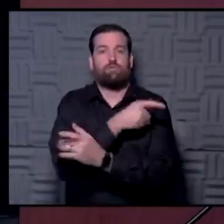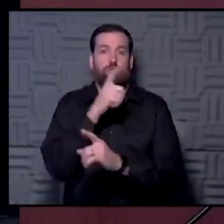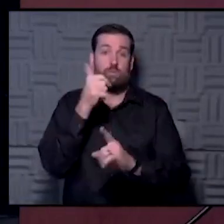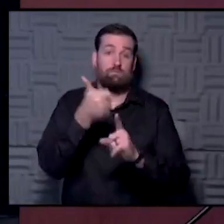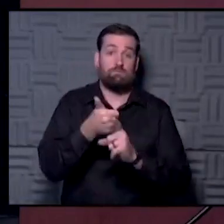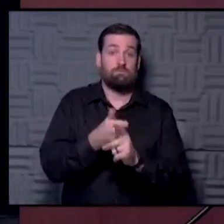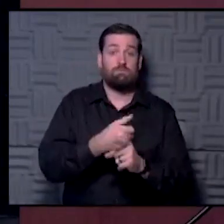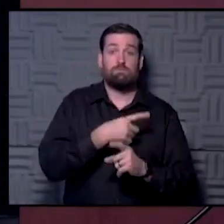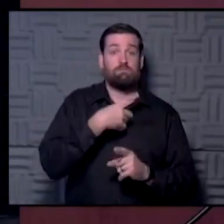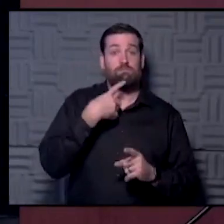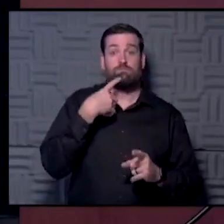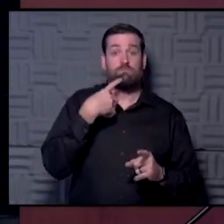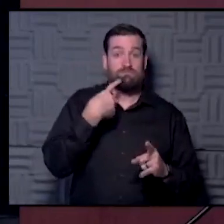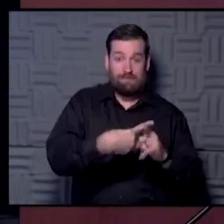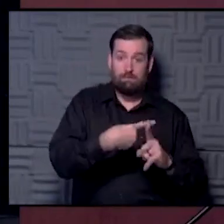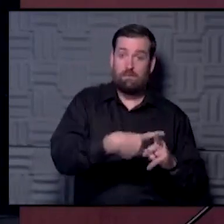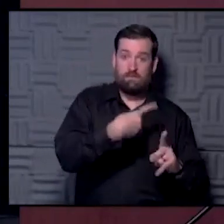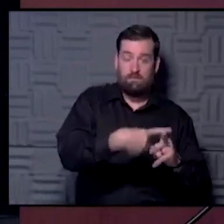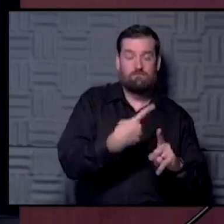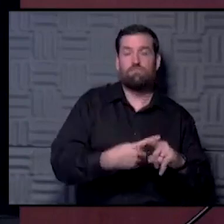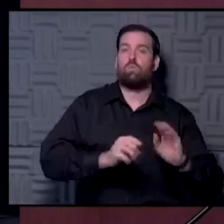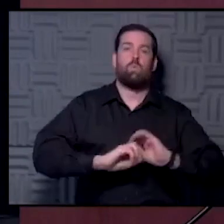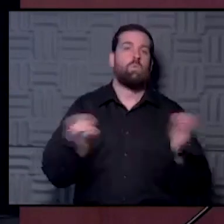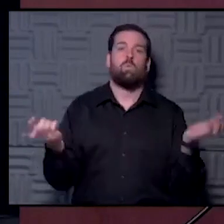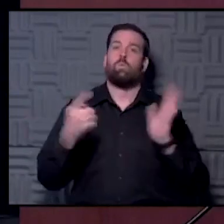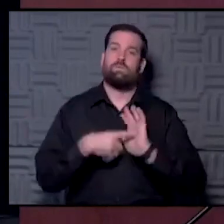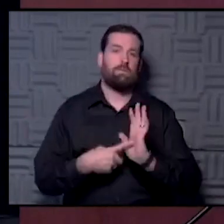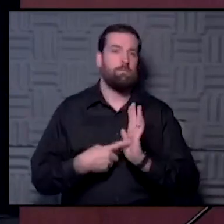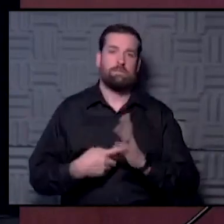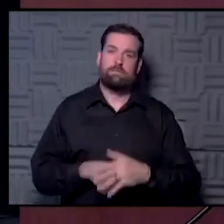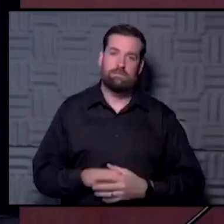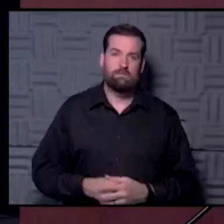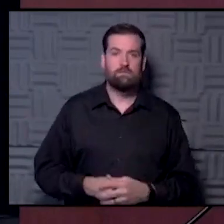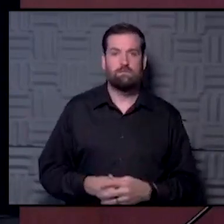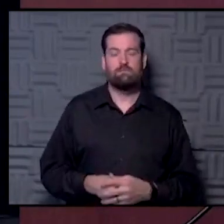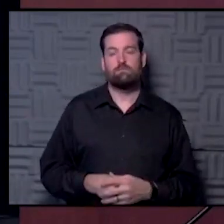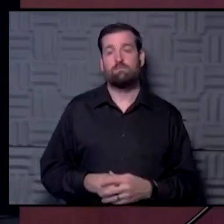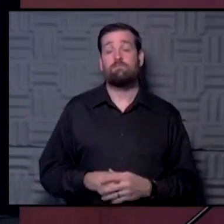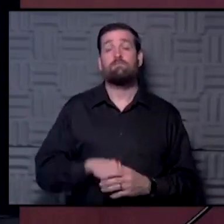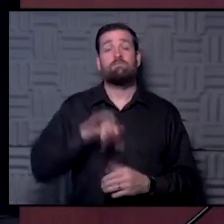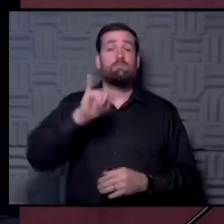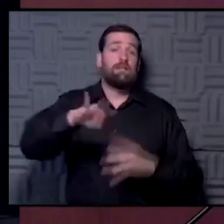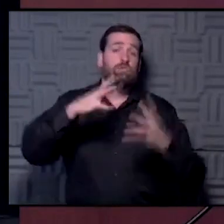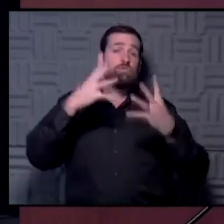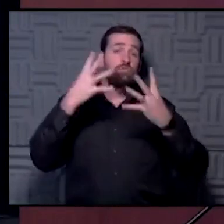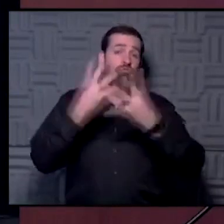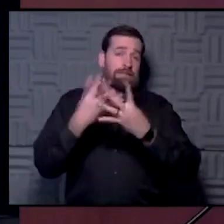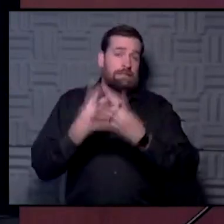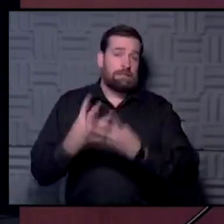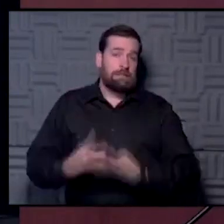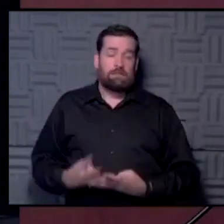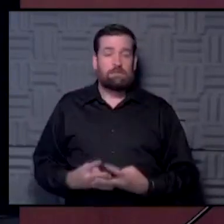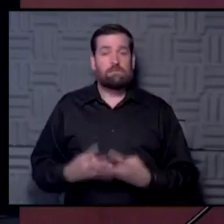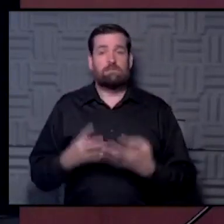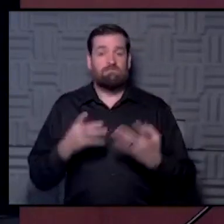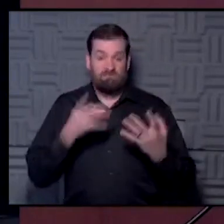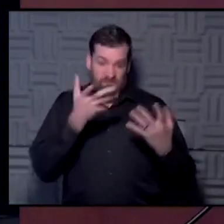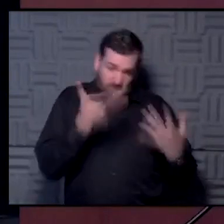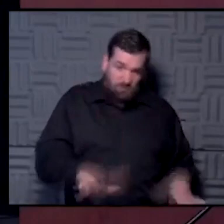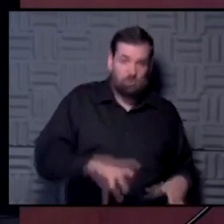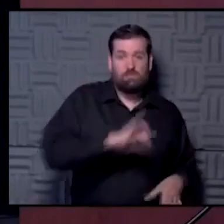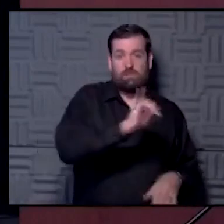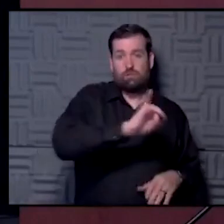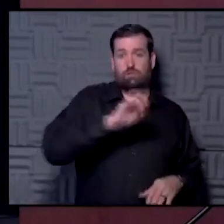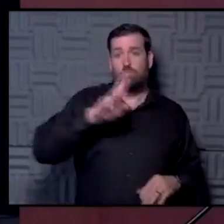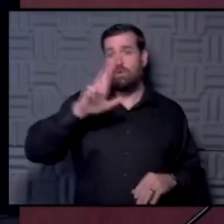be positive who had no symptoms at the time of admission to the hospital. So that screening testing, regardless of whether you've had the